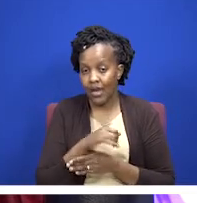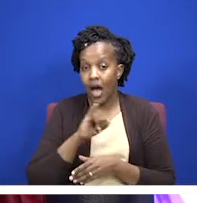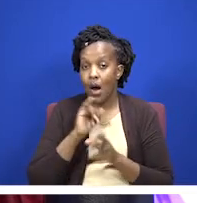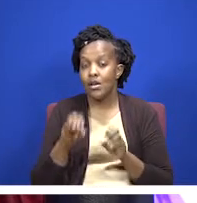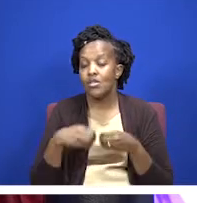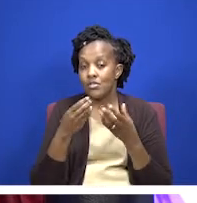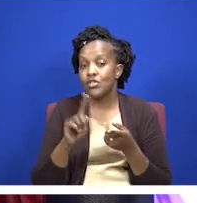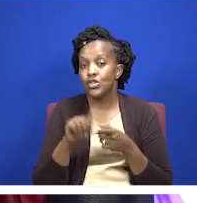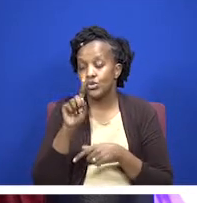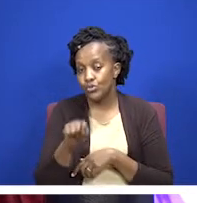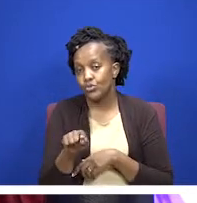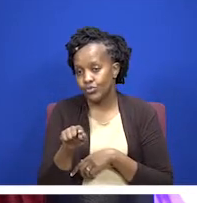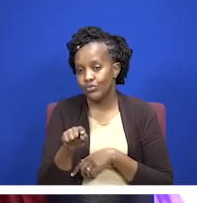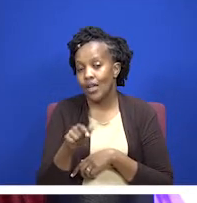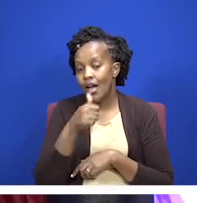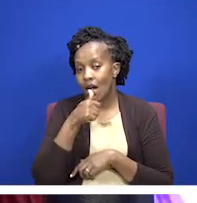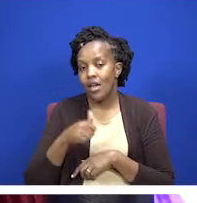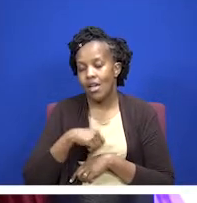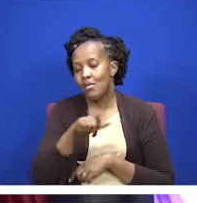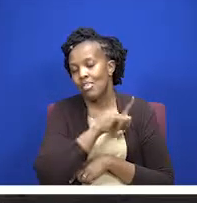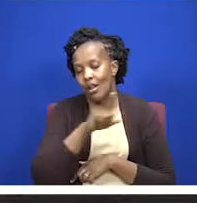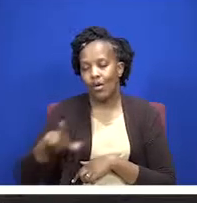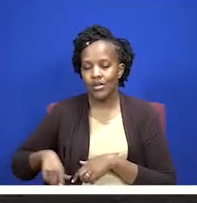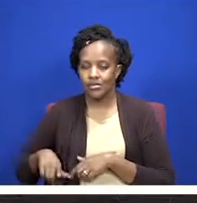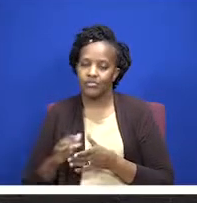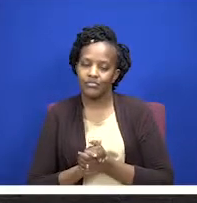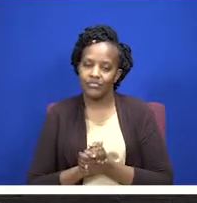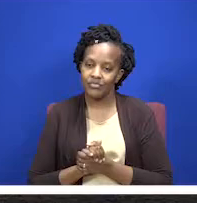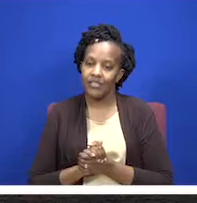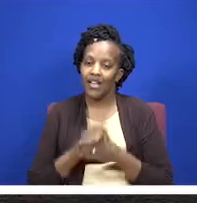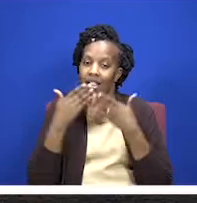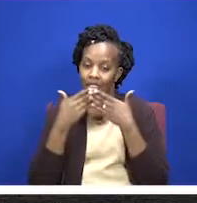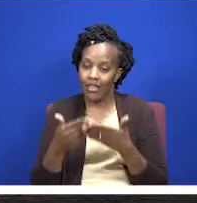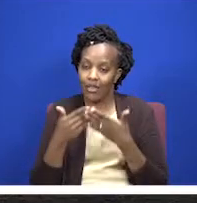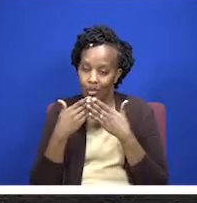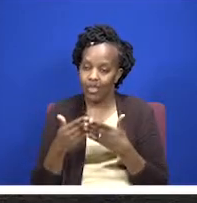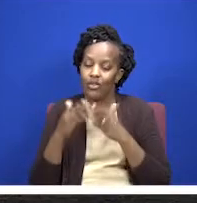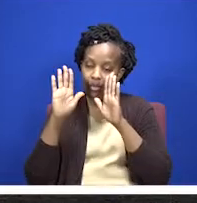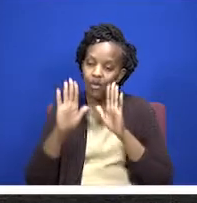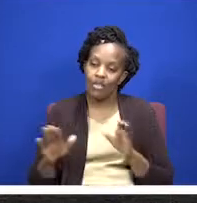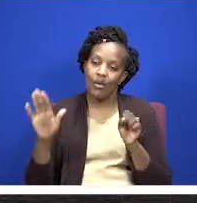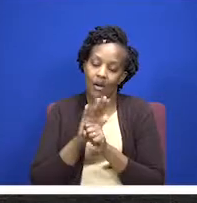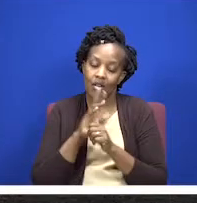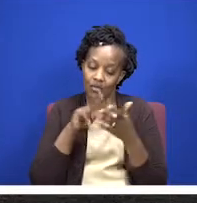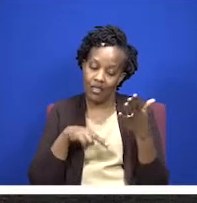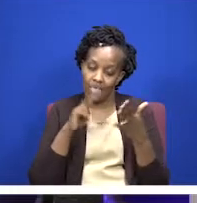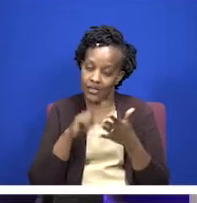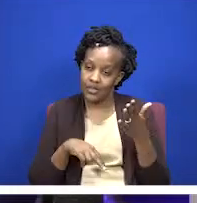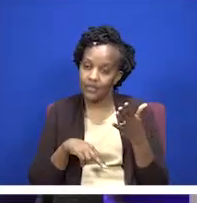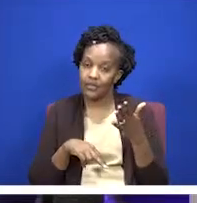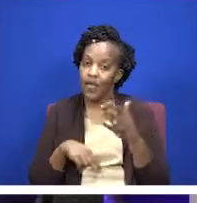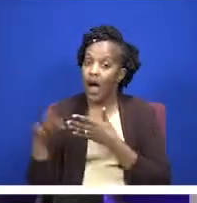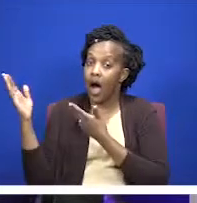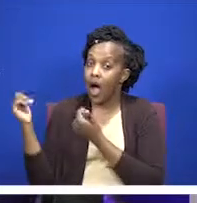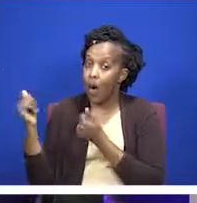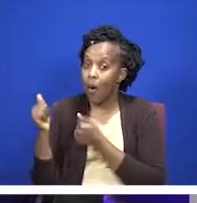to you as a possession. I am the Lord. I am the Lord. Thank you for the wonderful reading, Ida and Luca. And I hope,